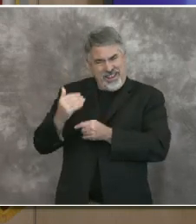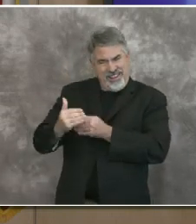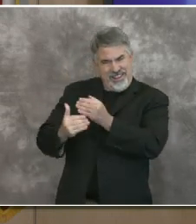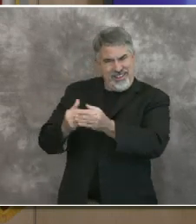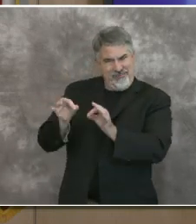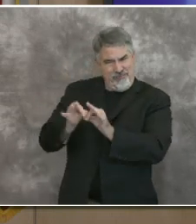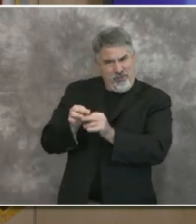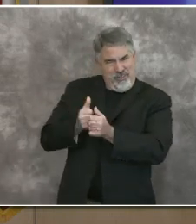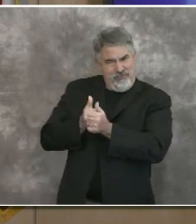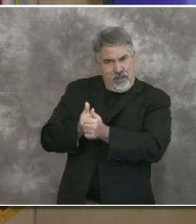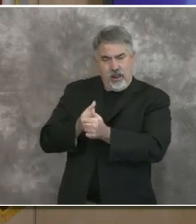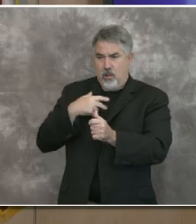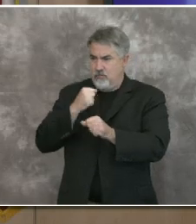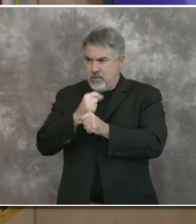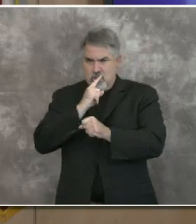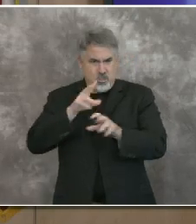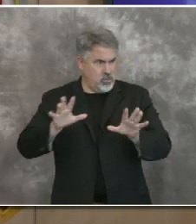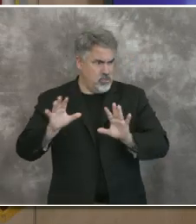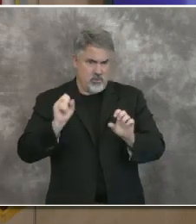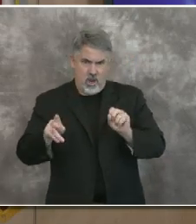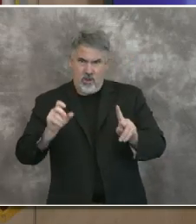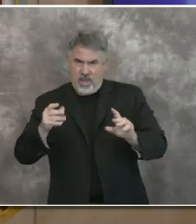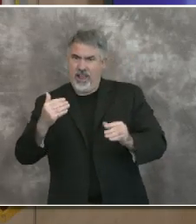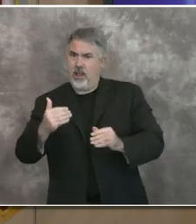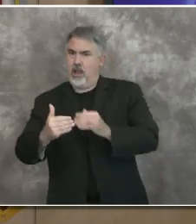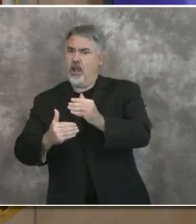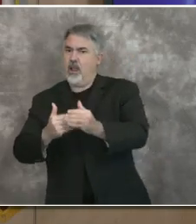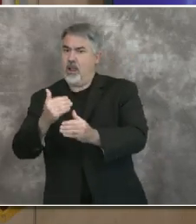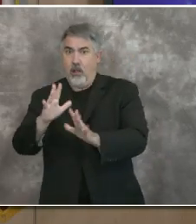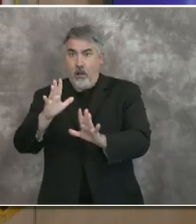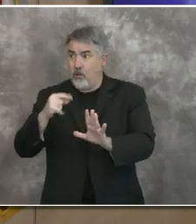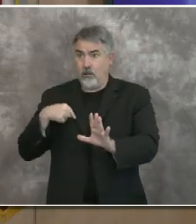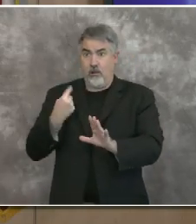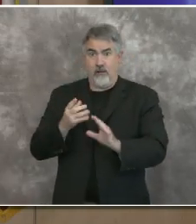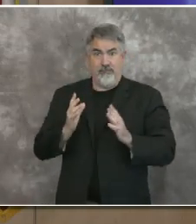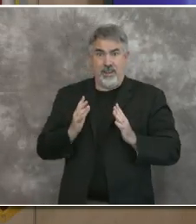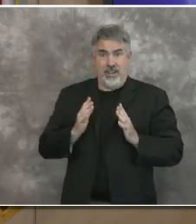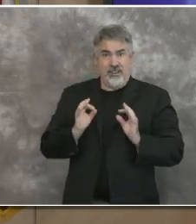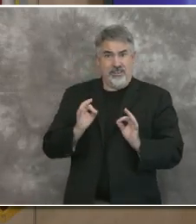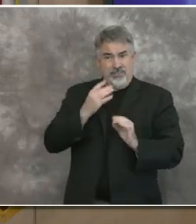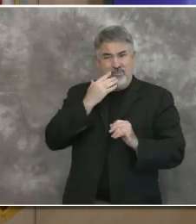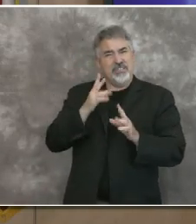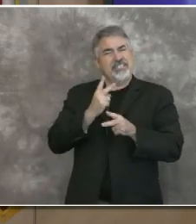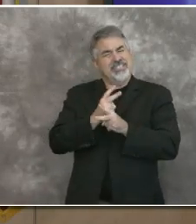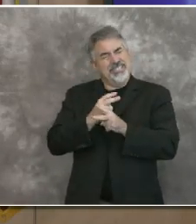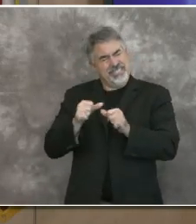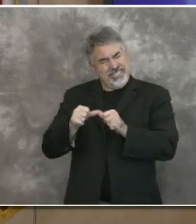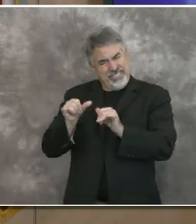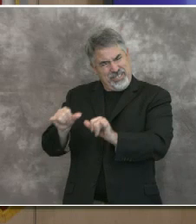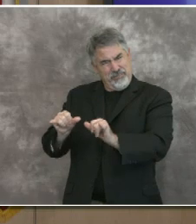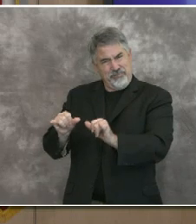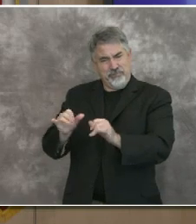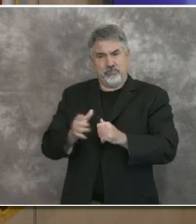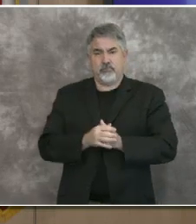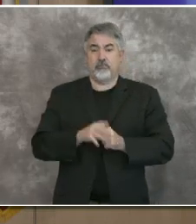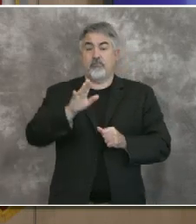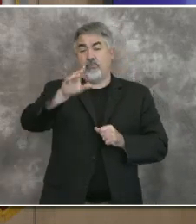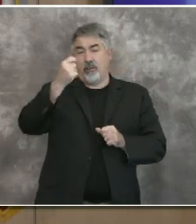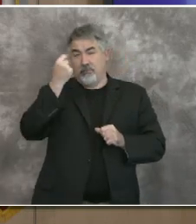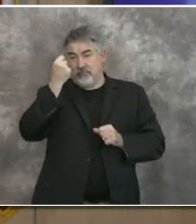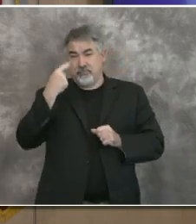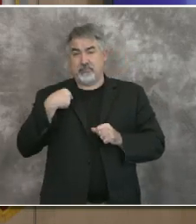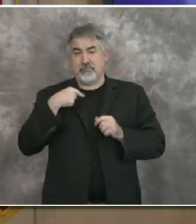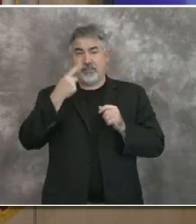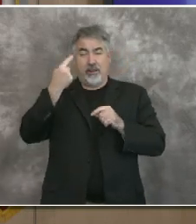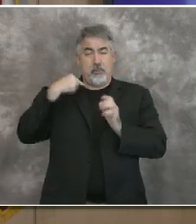a methodical approach, and thus far, we are on a pathway to continue our reopening. From the very beginning, we said it was important that we